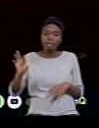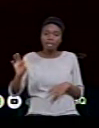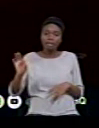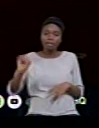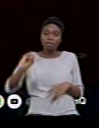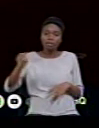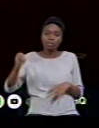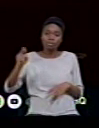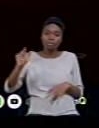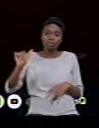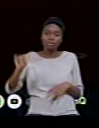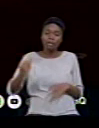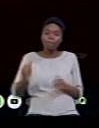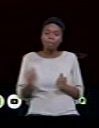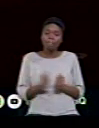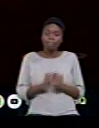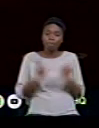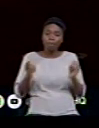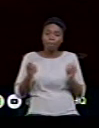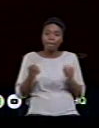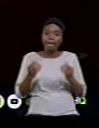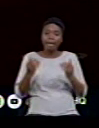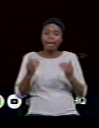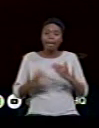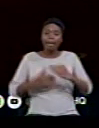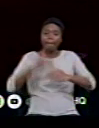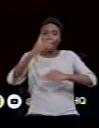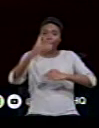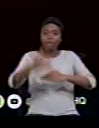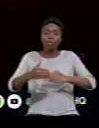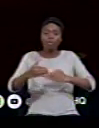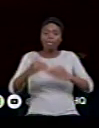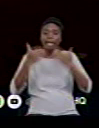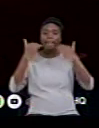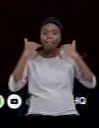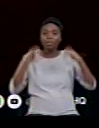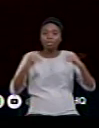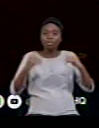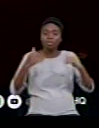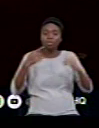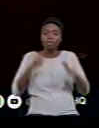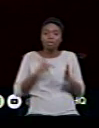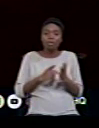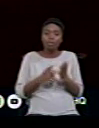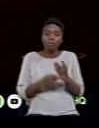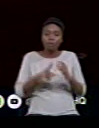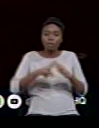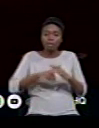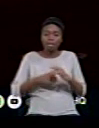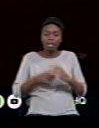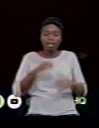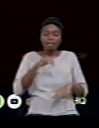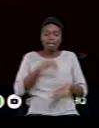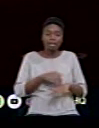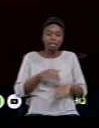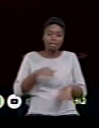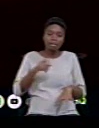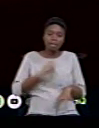2023 with the theme Beyond Limitations. The program starts at 7